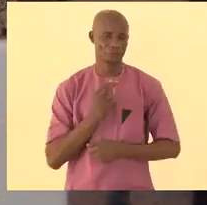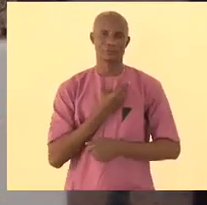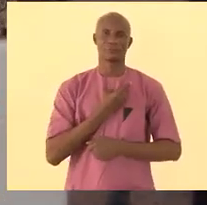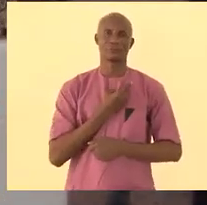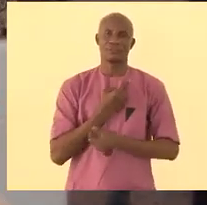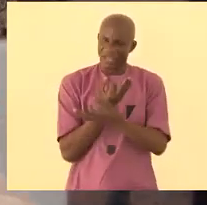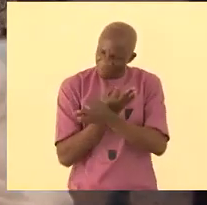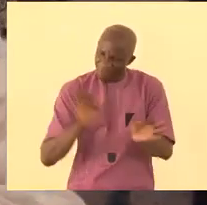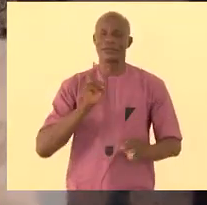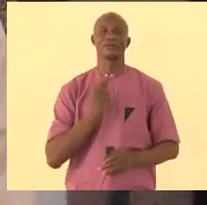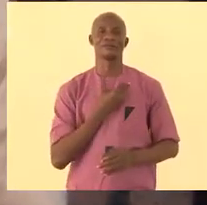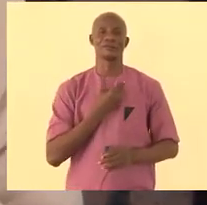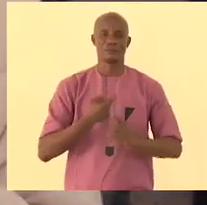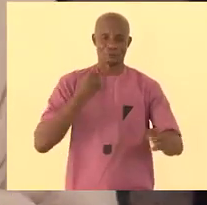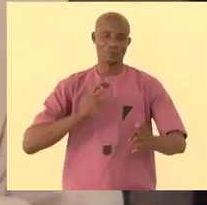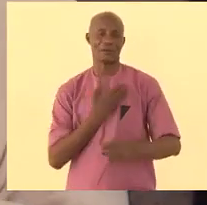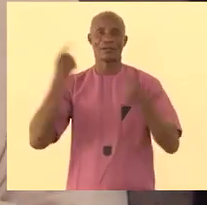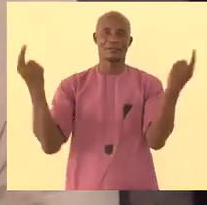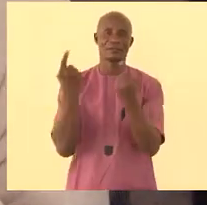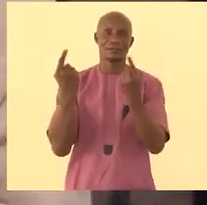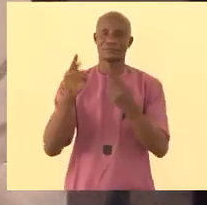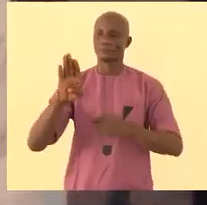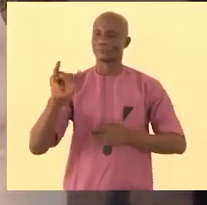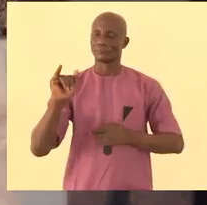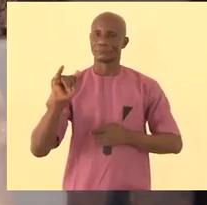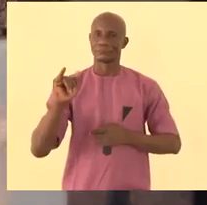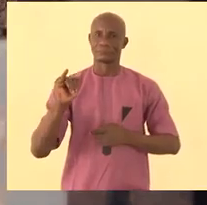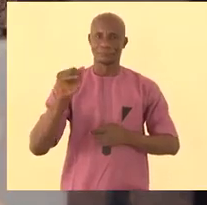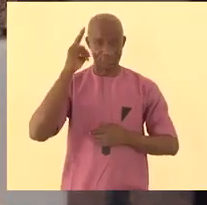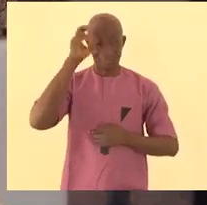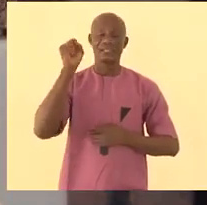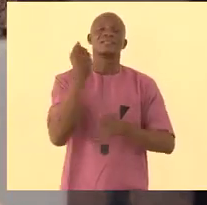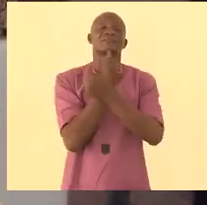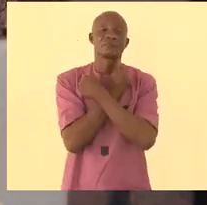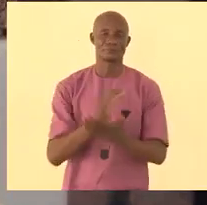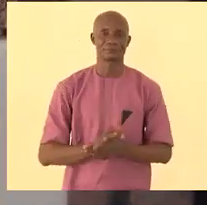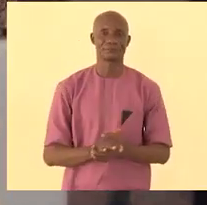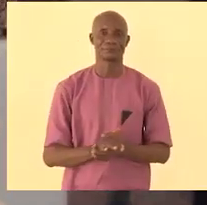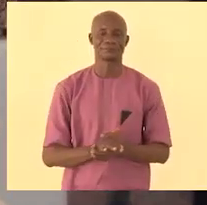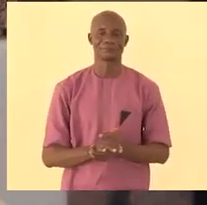us and freed us from our sins by his blood.